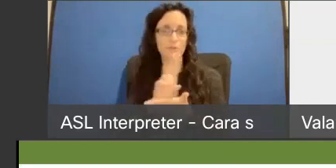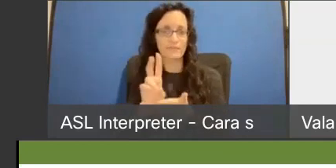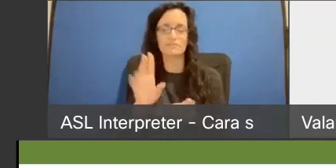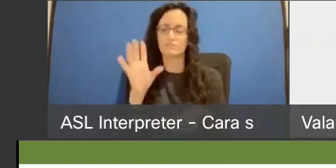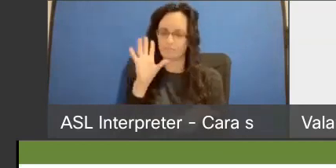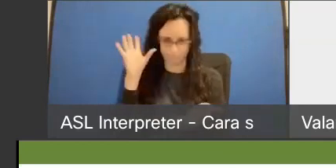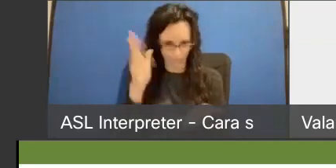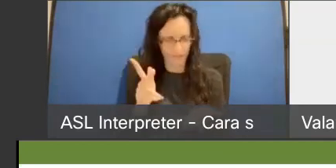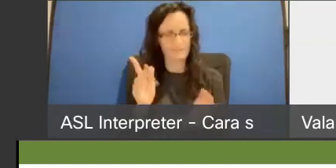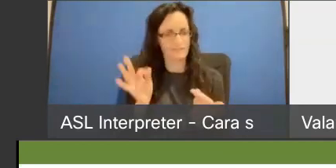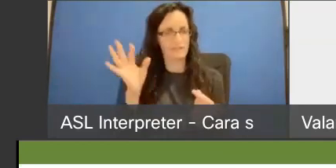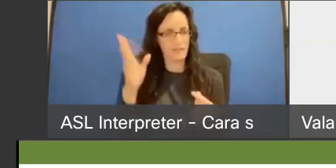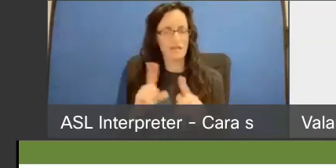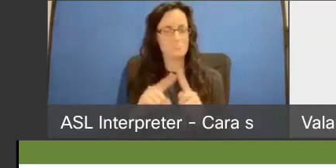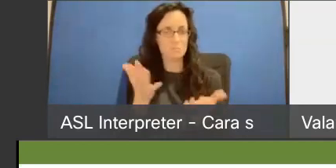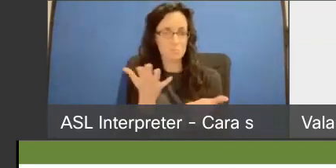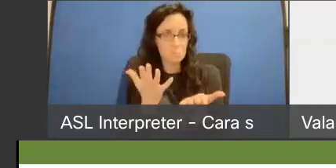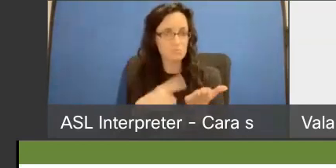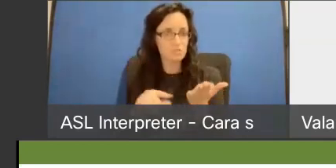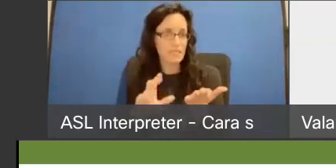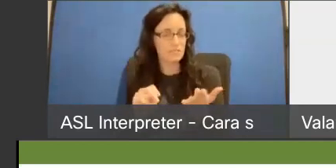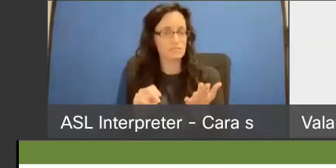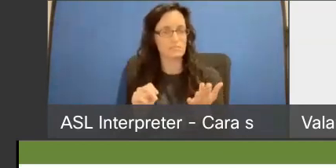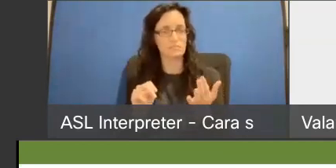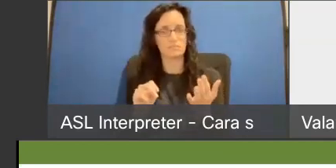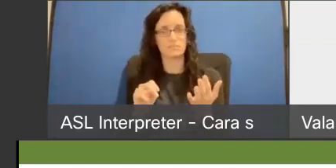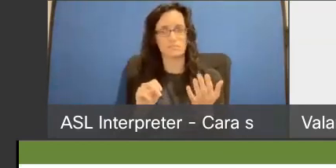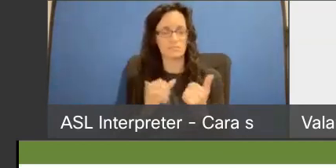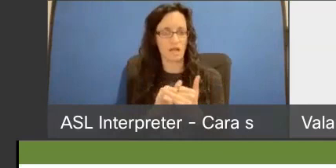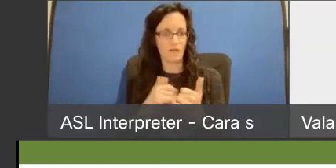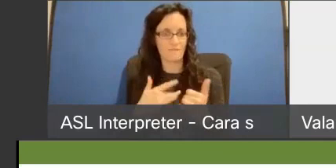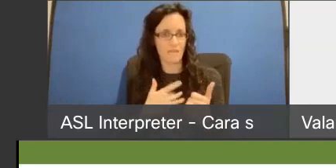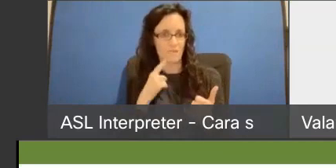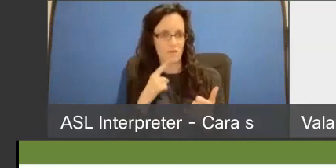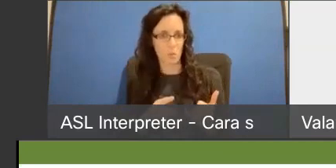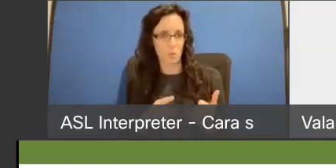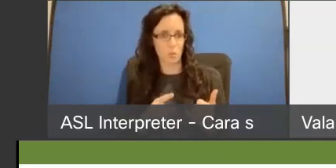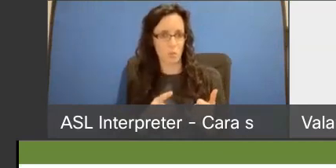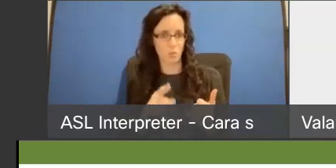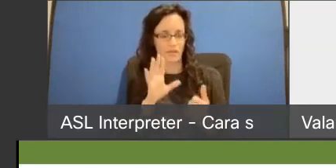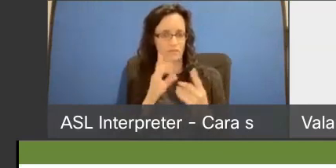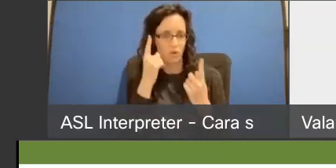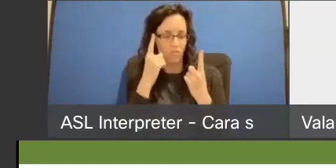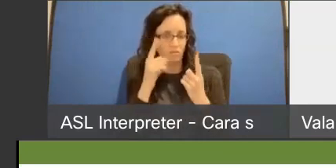back, but just want to check in with you. How's that going for you in terms of your thoughts of suicide?